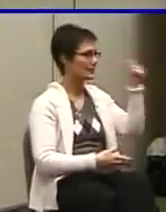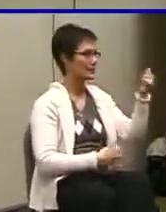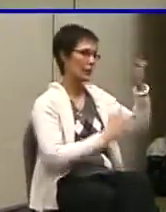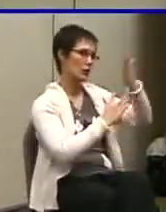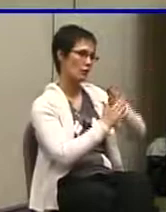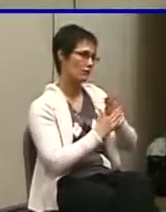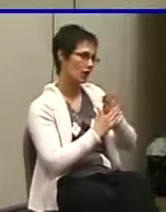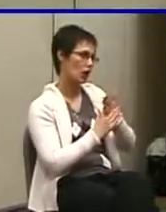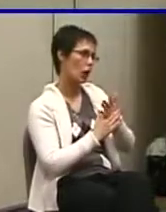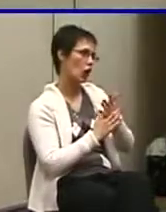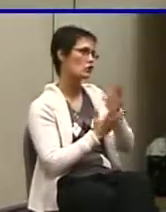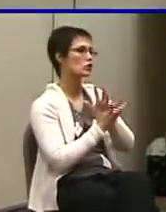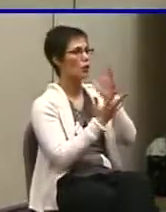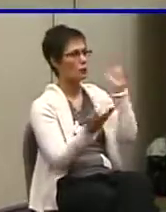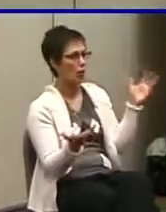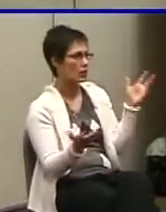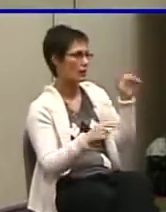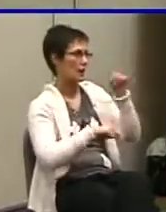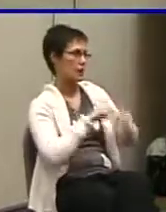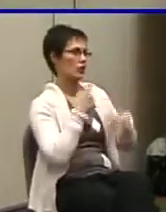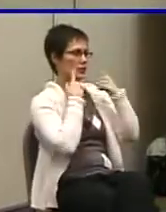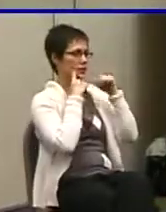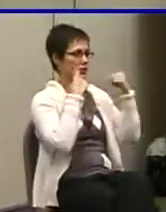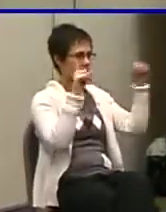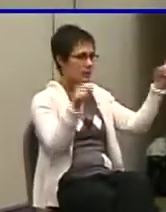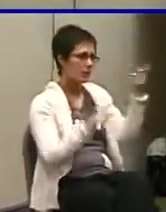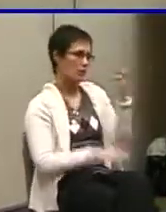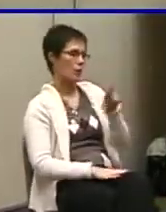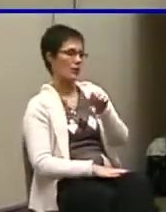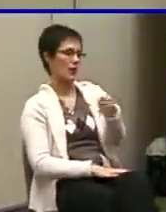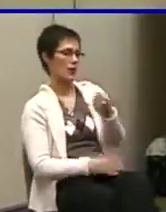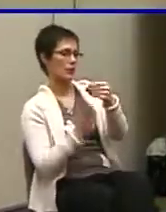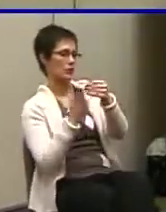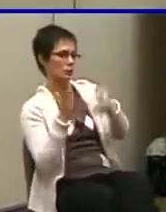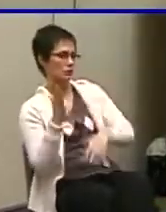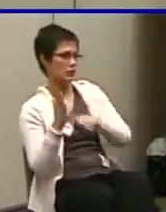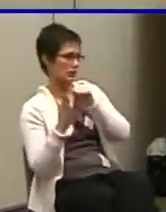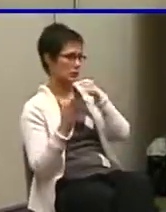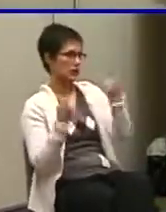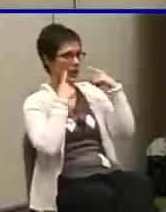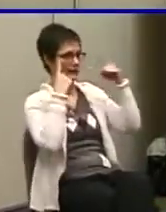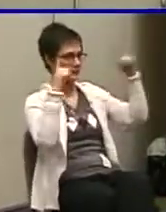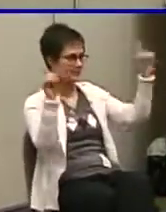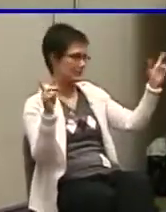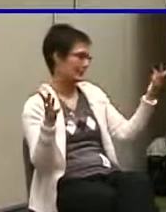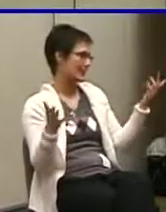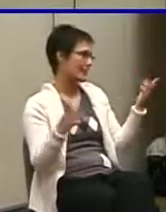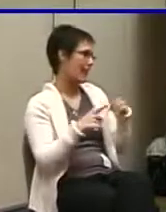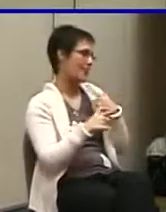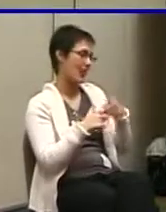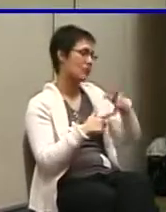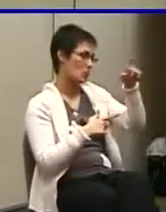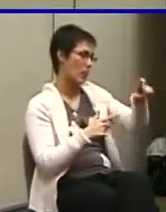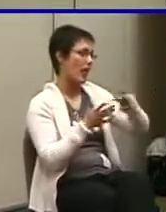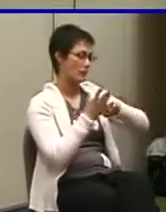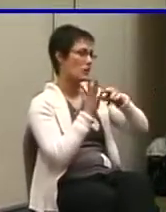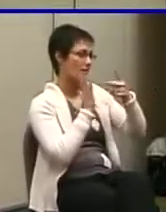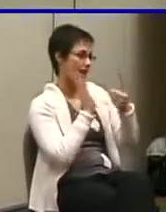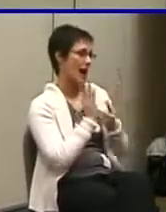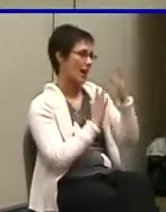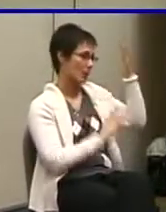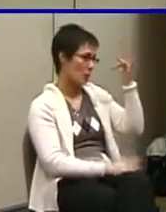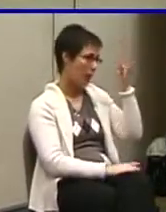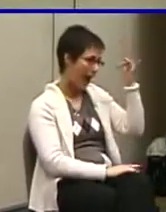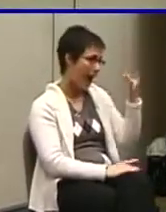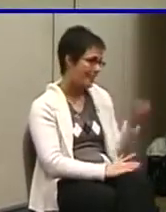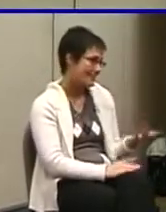effect on the student's ability to succeed or the other student's ability to succeed. You're going to have to define why you think it did or did not have an adverse effect,